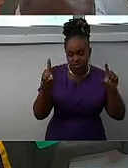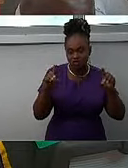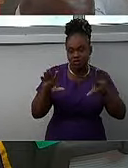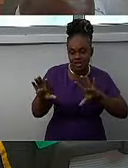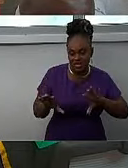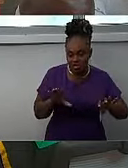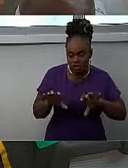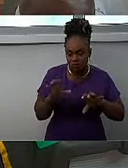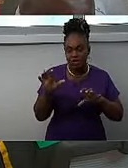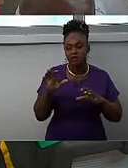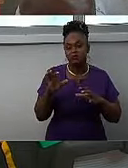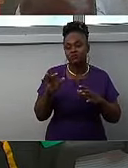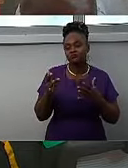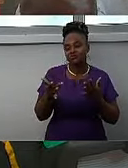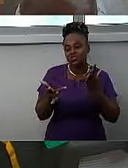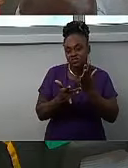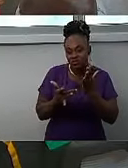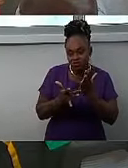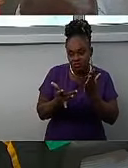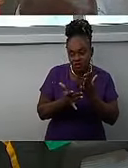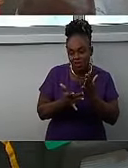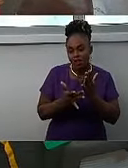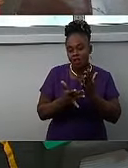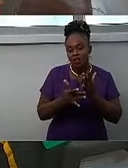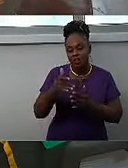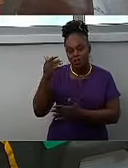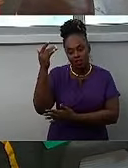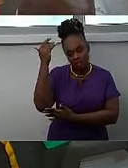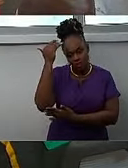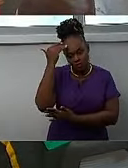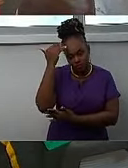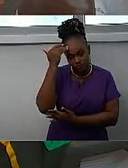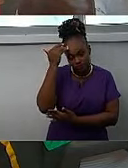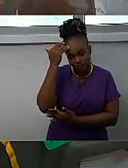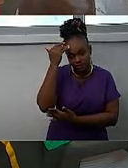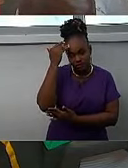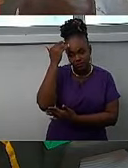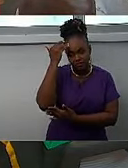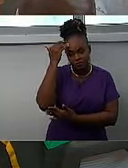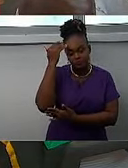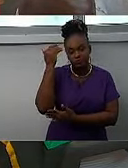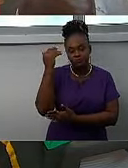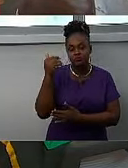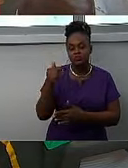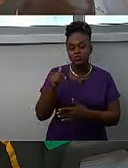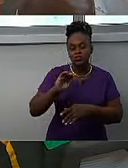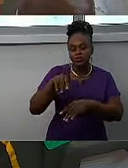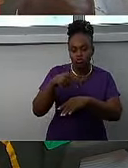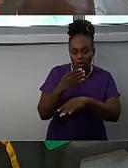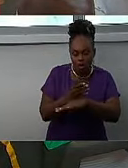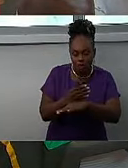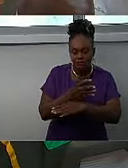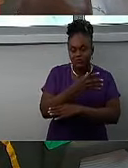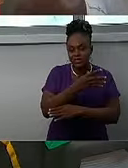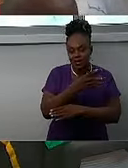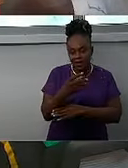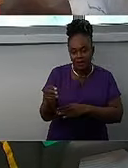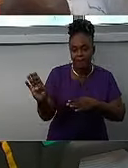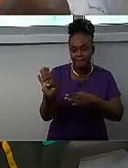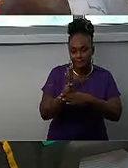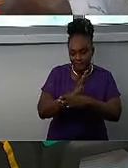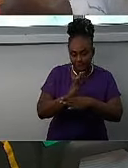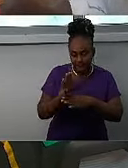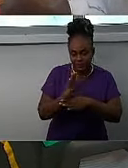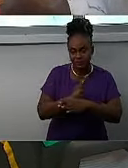development, digital literacy, culture and creative industries, employment, and entrepreneurship